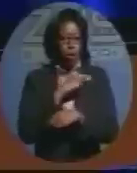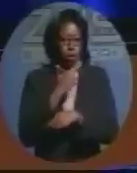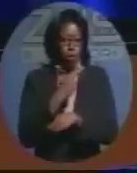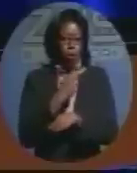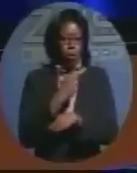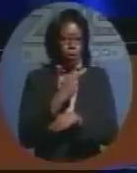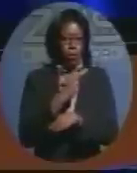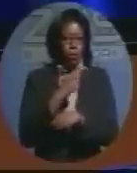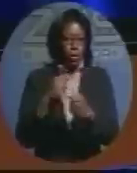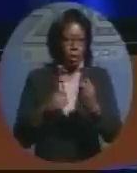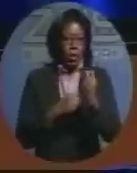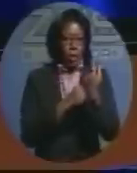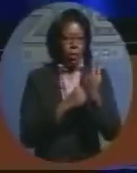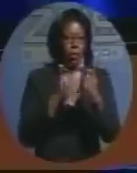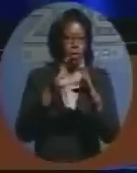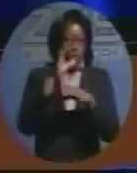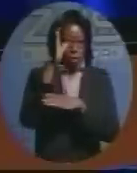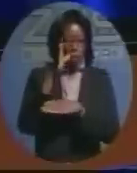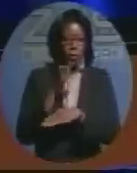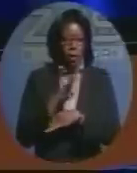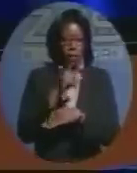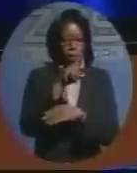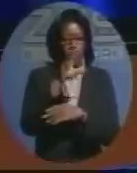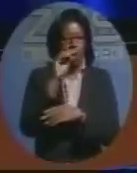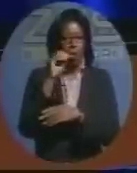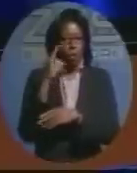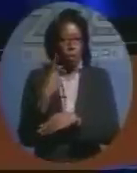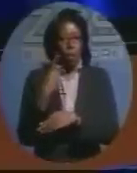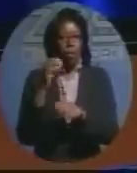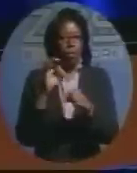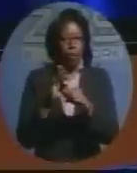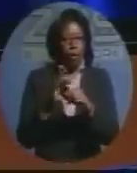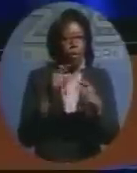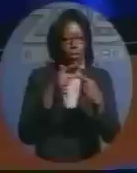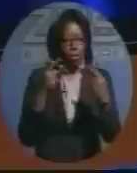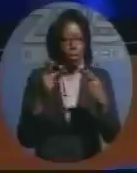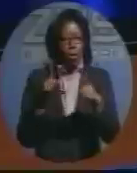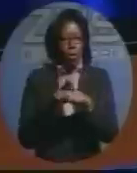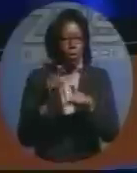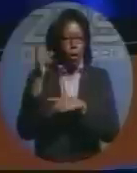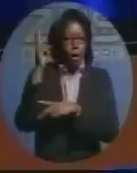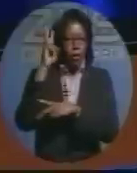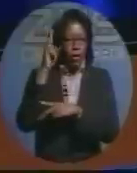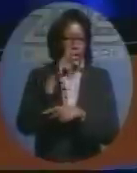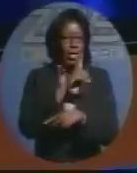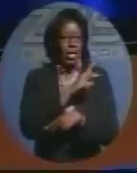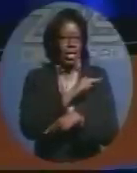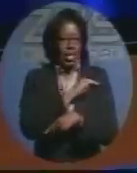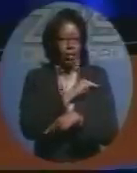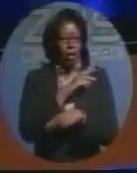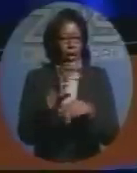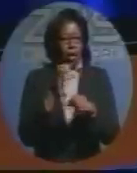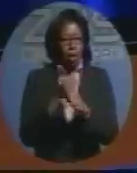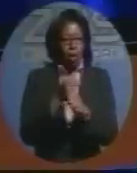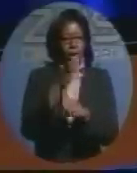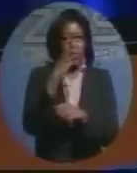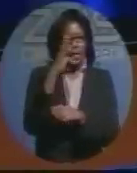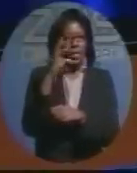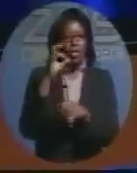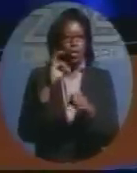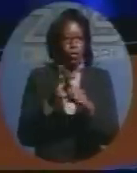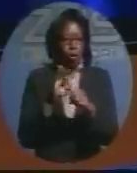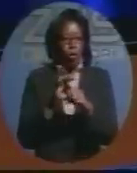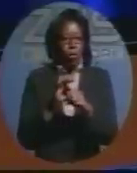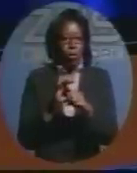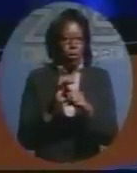the new deputy chairman, secured 101 votes, while his opponent, Fenton Nemore, got 66 votes.